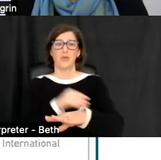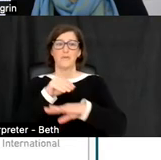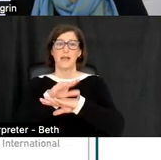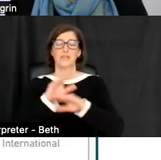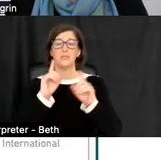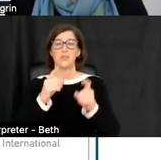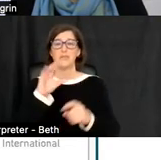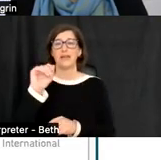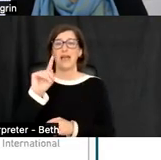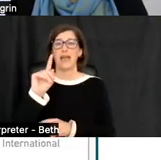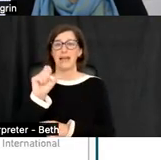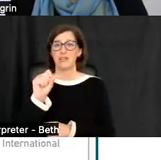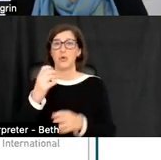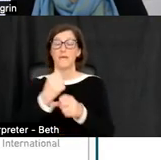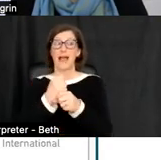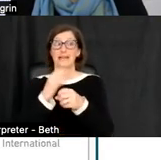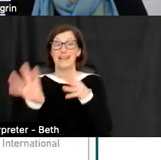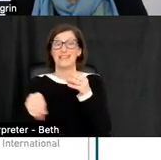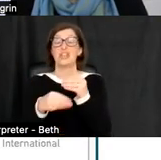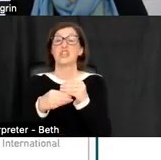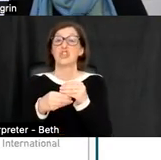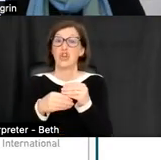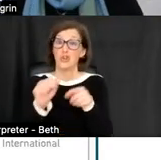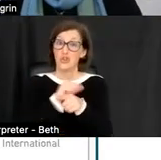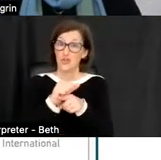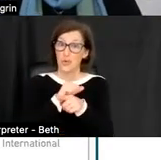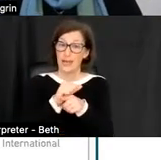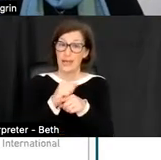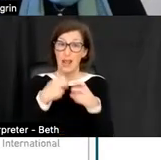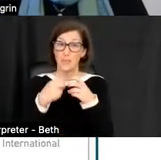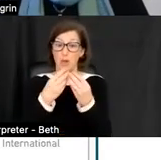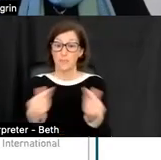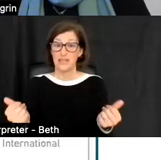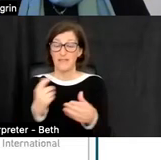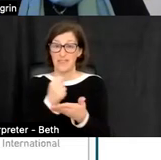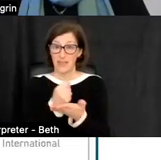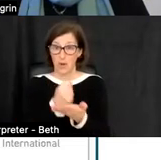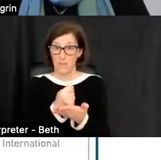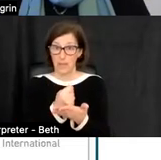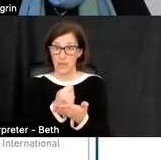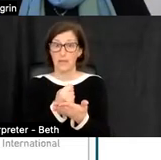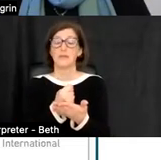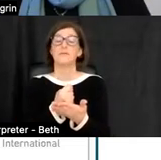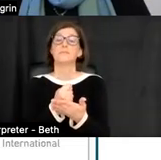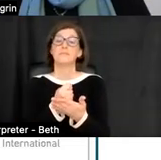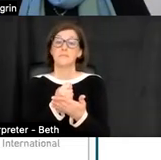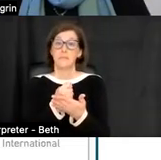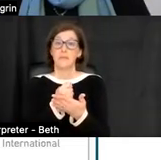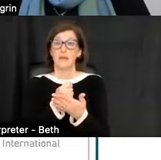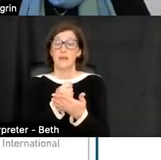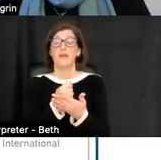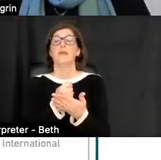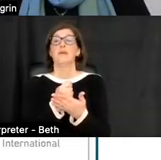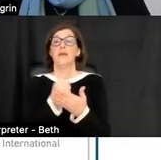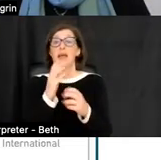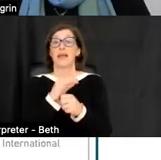cats who received additional training in problem-solving therapy, and we see that